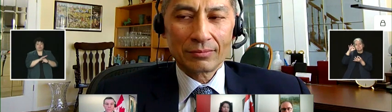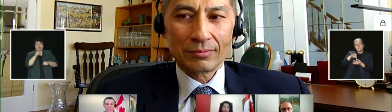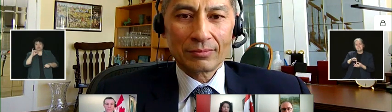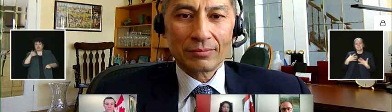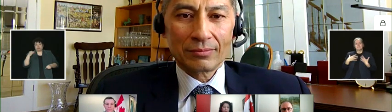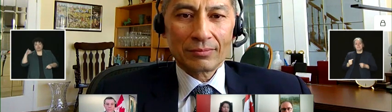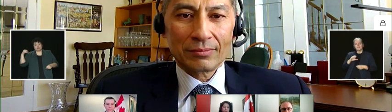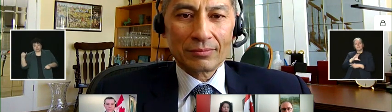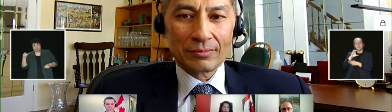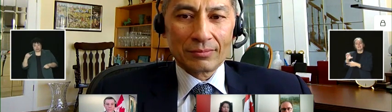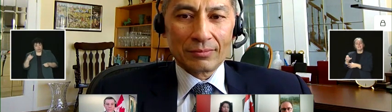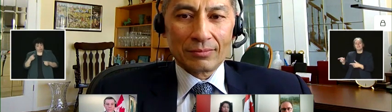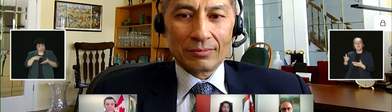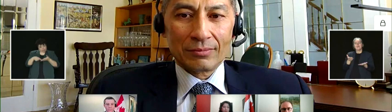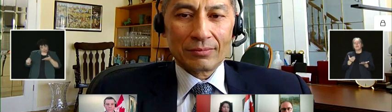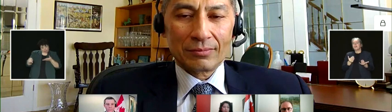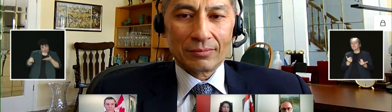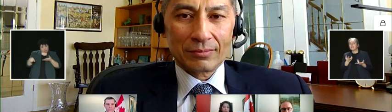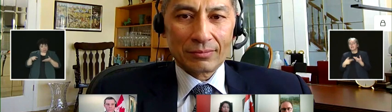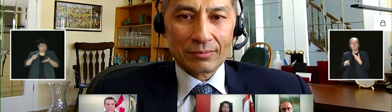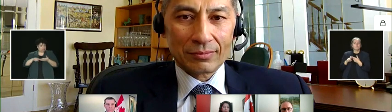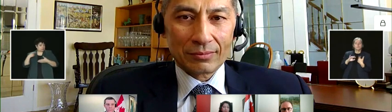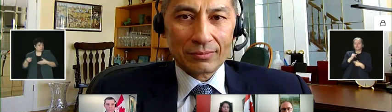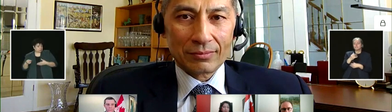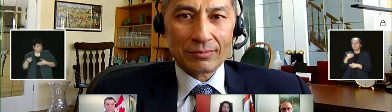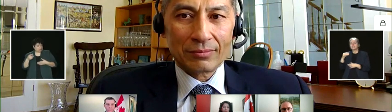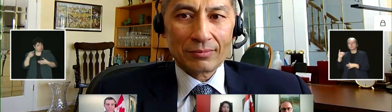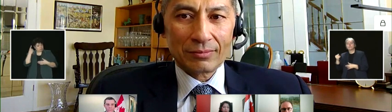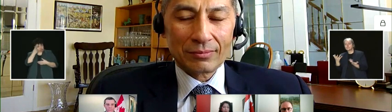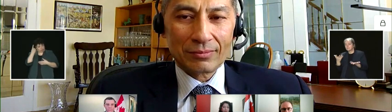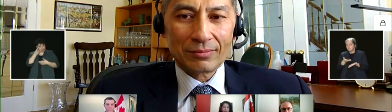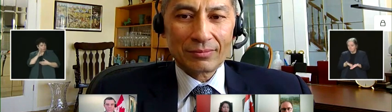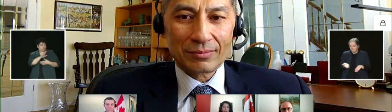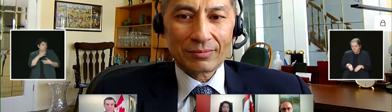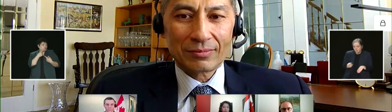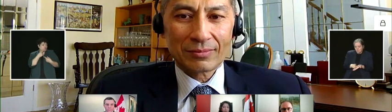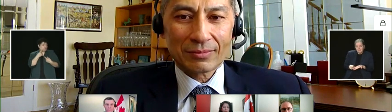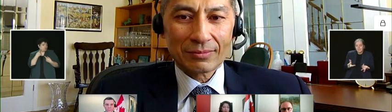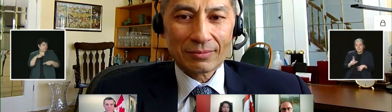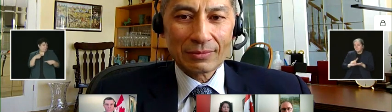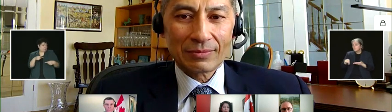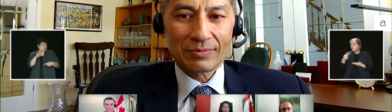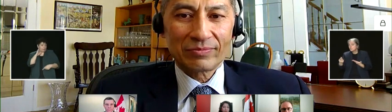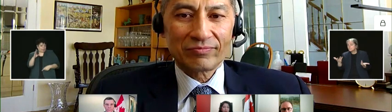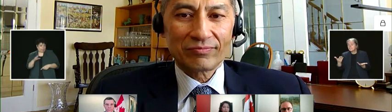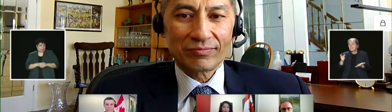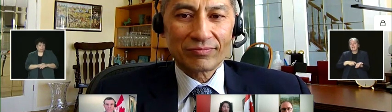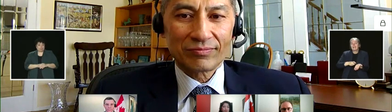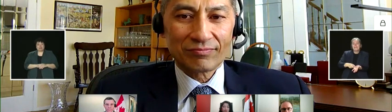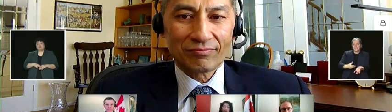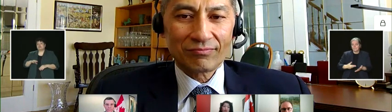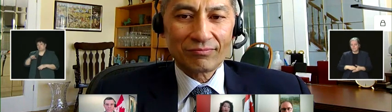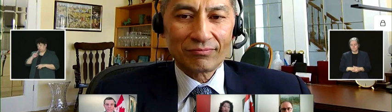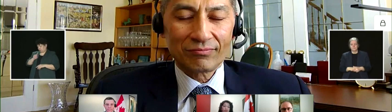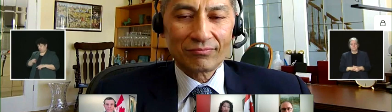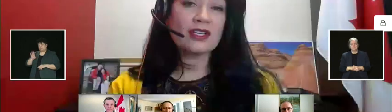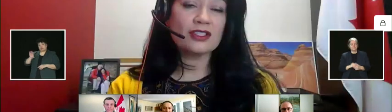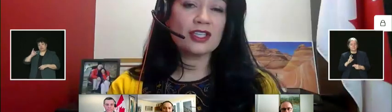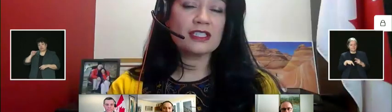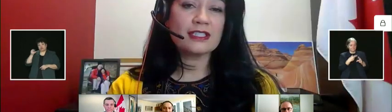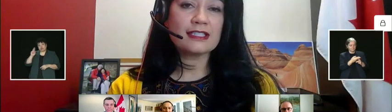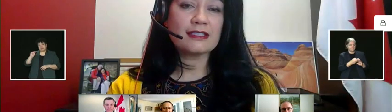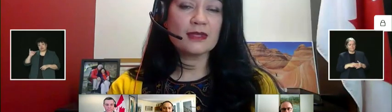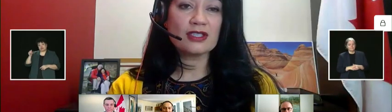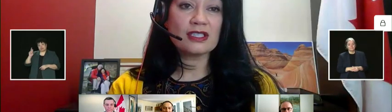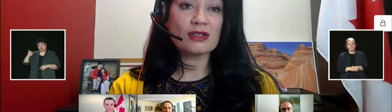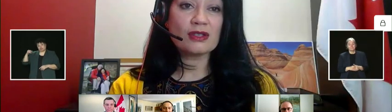Johnson & Johnson? Is it this week? Is it next week? I guess just what's the latest timeline on that? Sure. So the review of the Johnson &